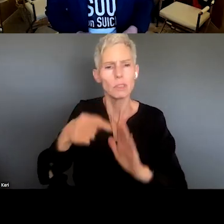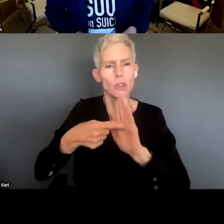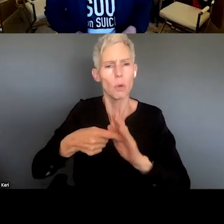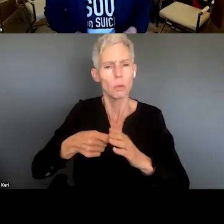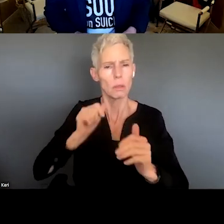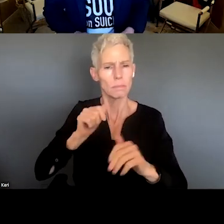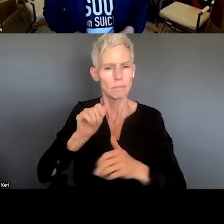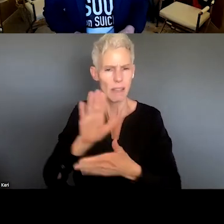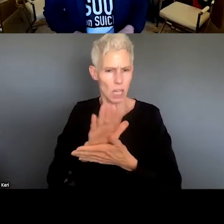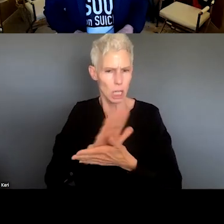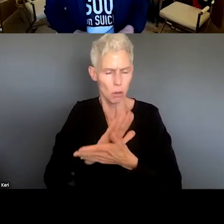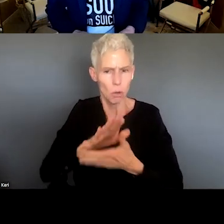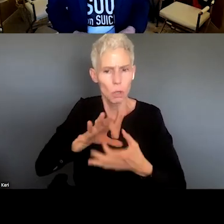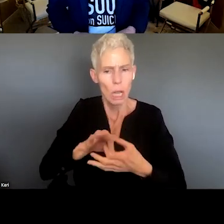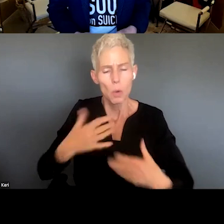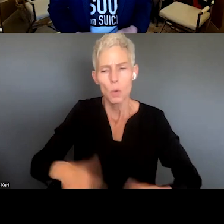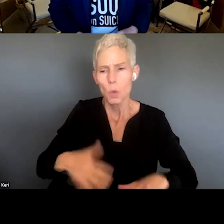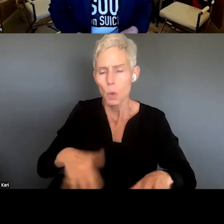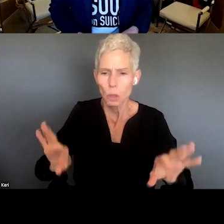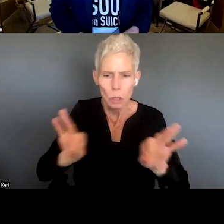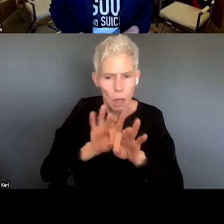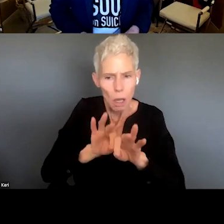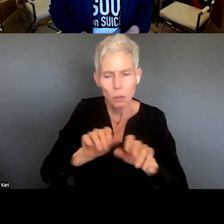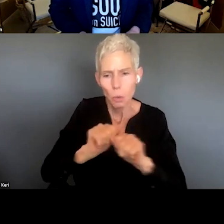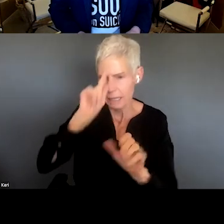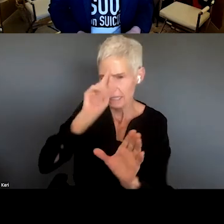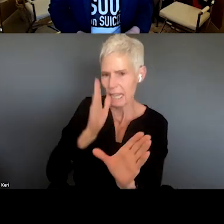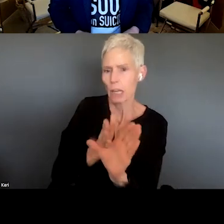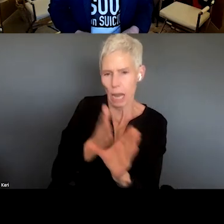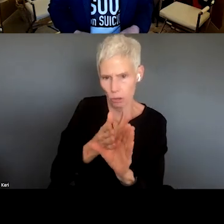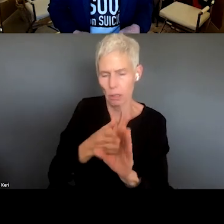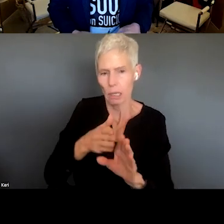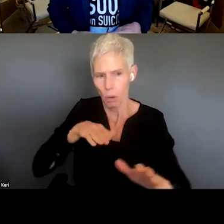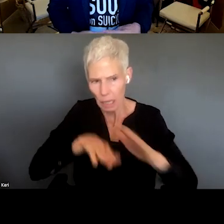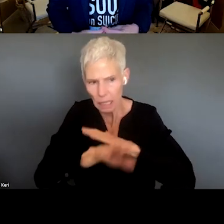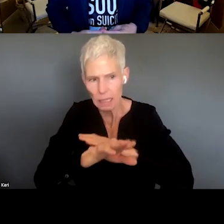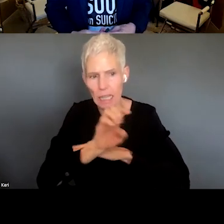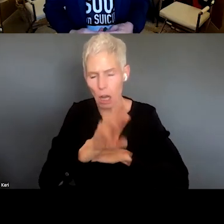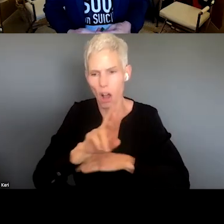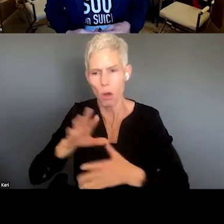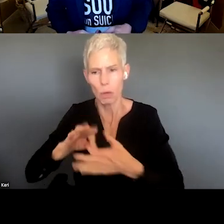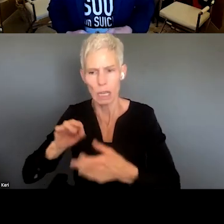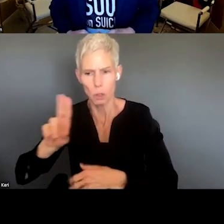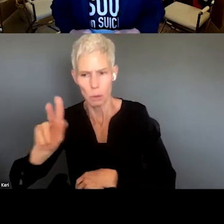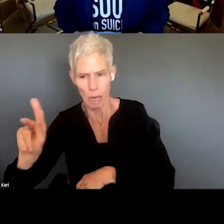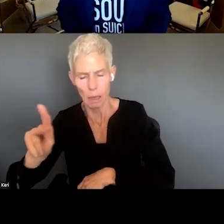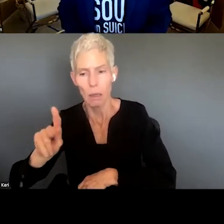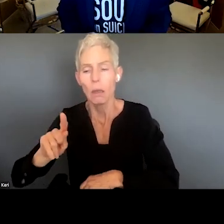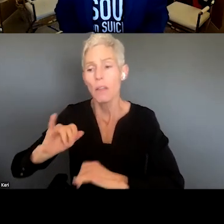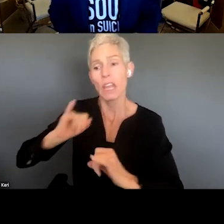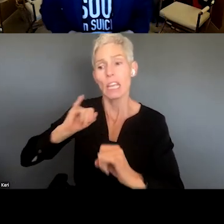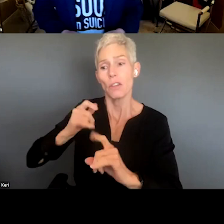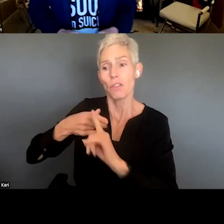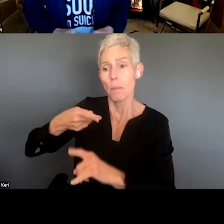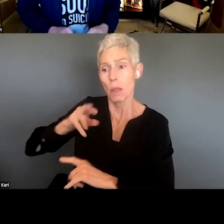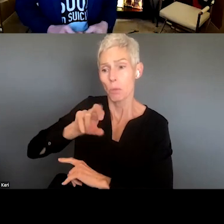about the significant challenges with psychiatric boarding in the United Kingdom. And the interviewers from the press were shocked